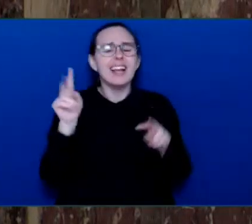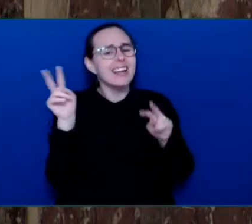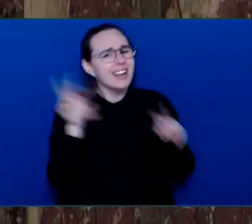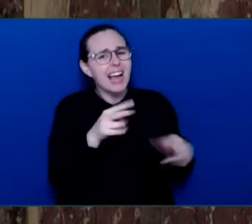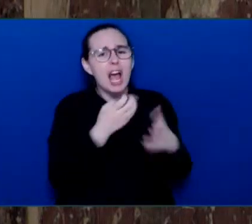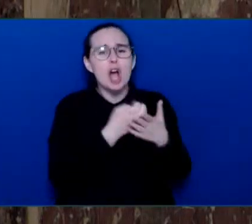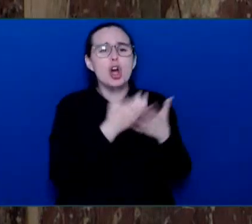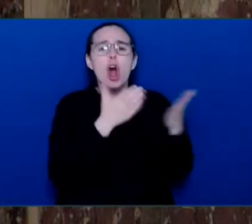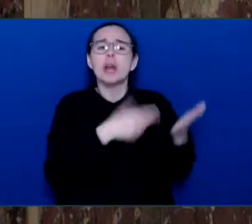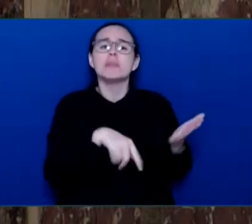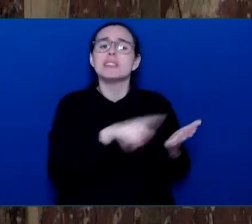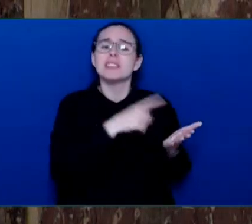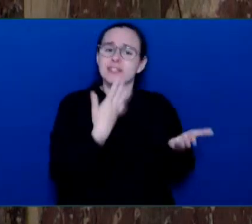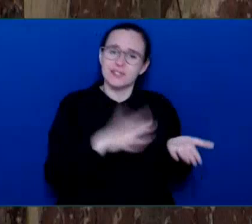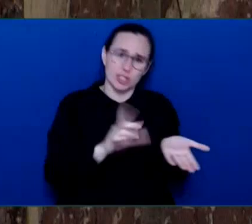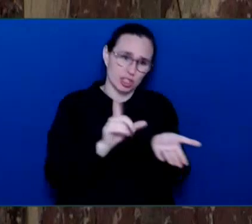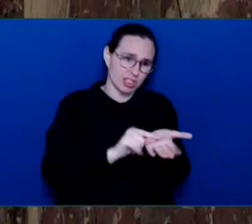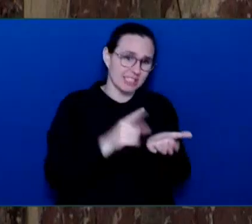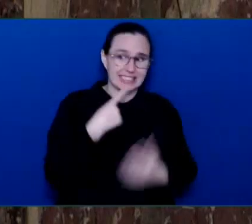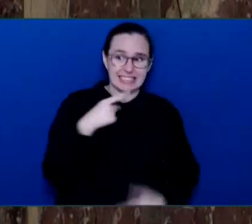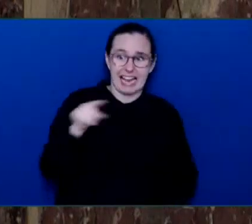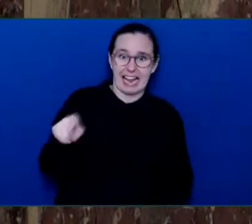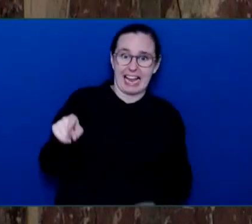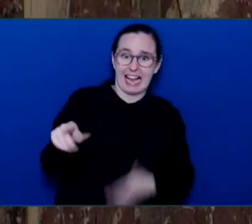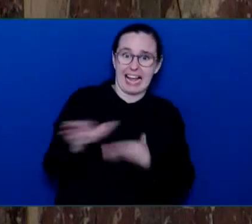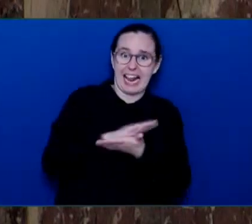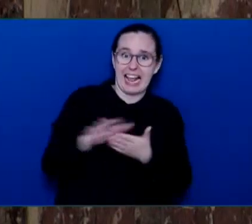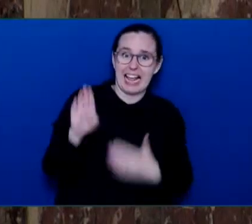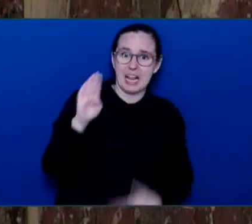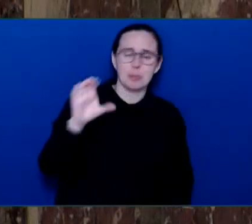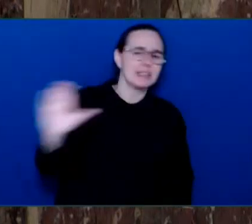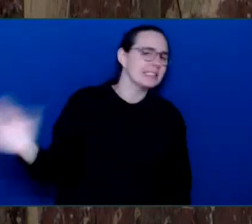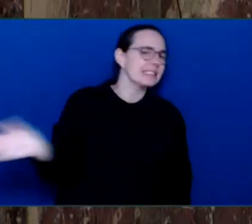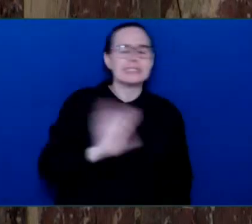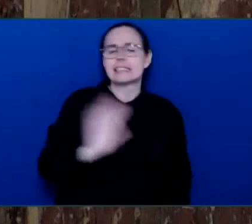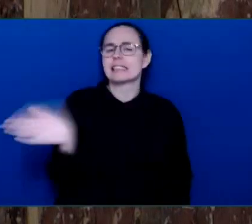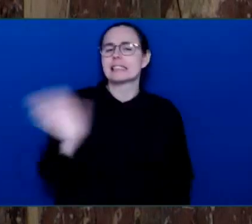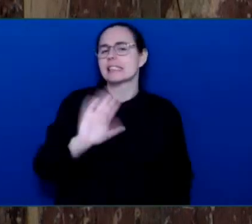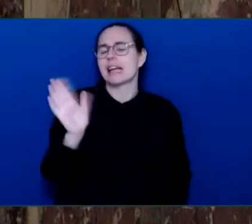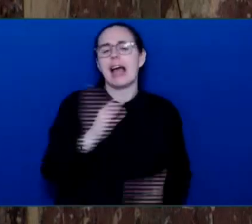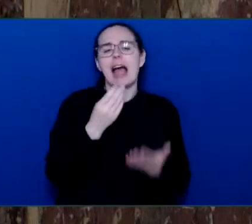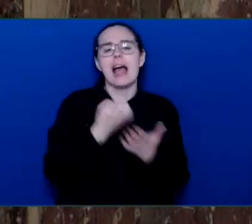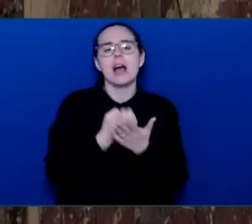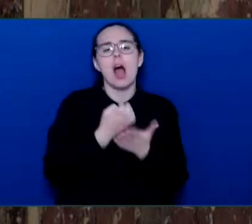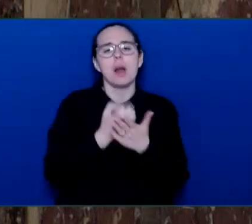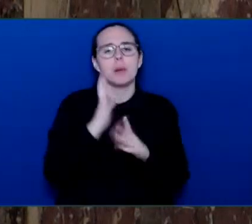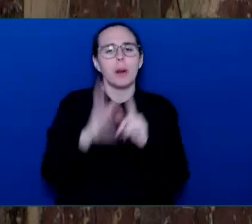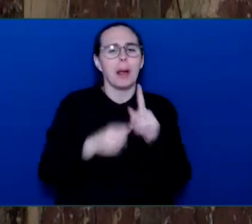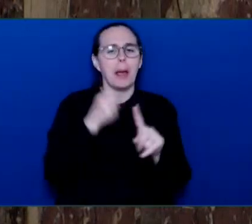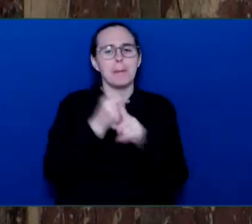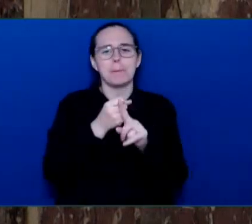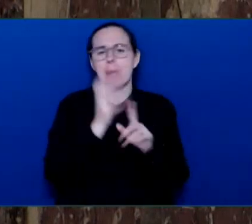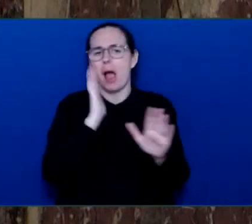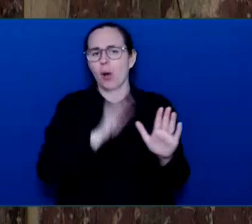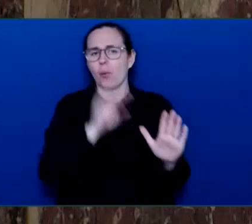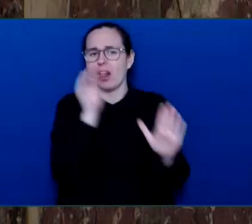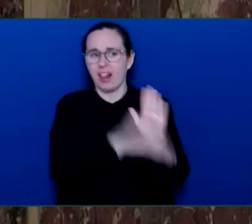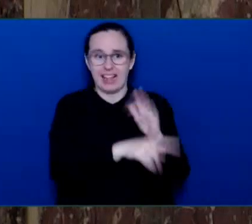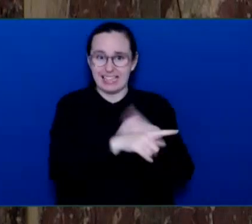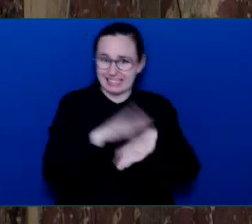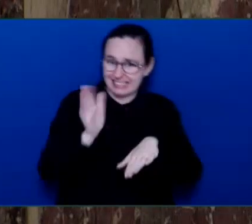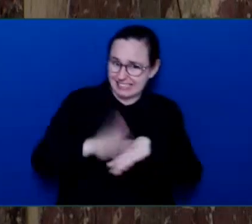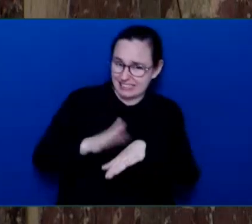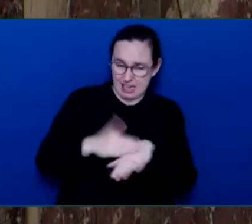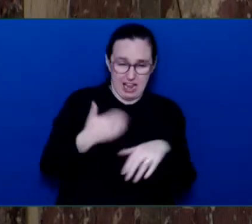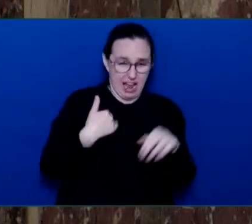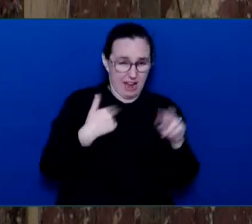an outright economic disaster. They warn it will drag BC into what they describe, and I quote, as a long period